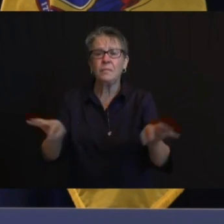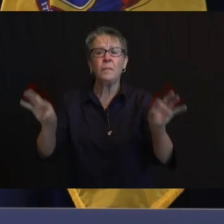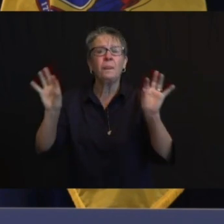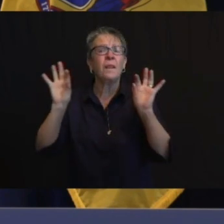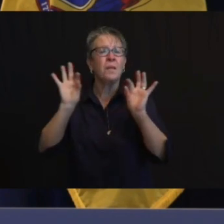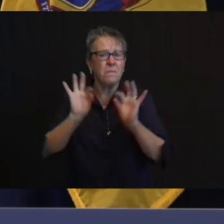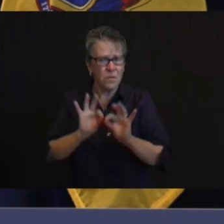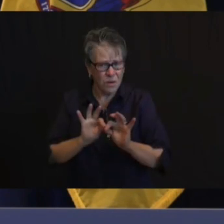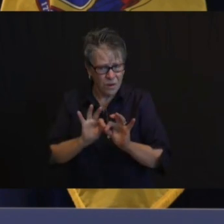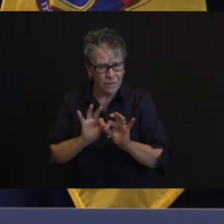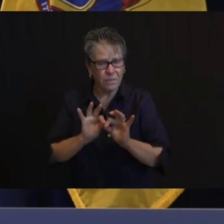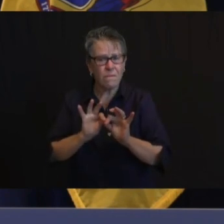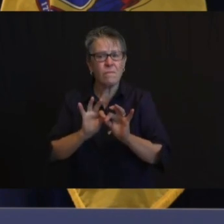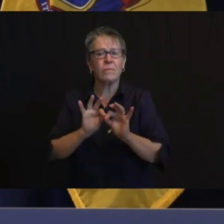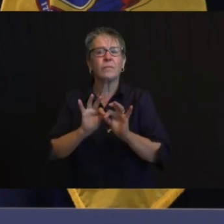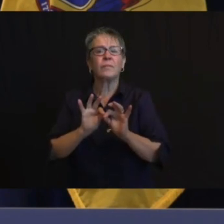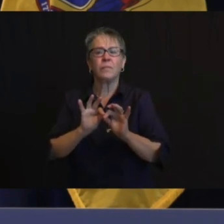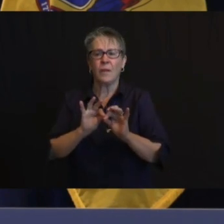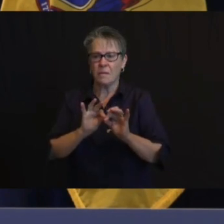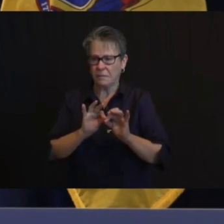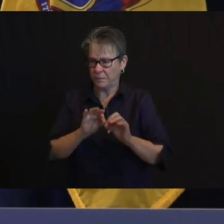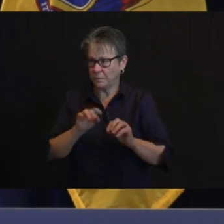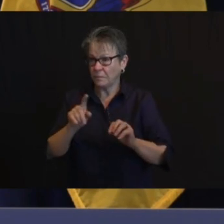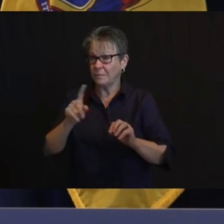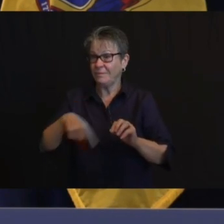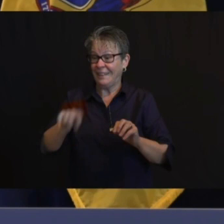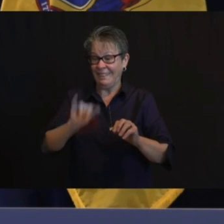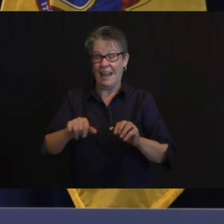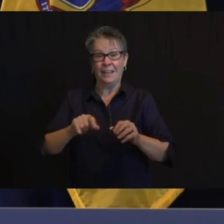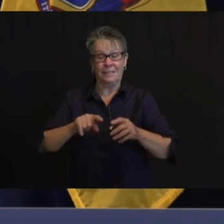holiday season that'll last basically 5-6 weeks.